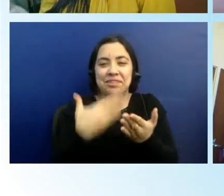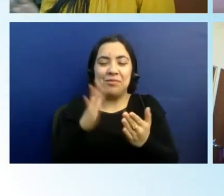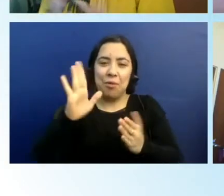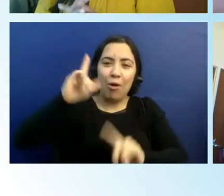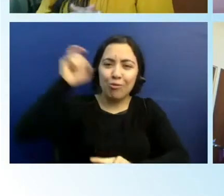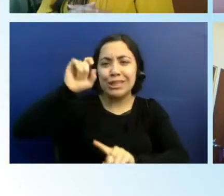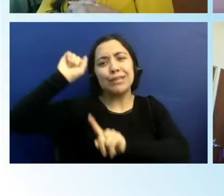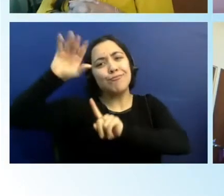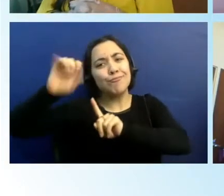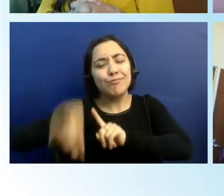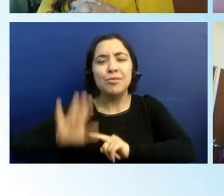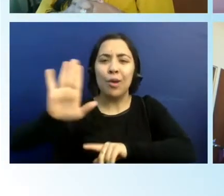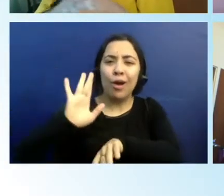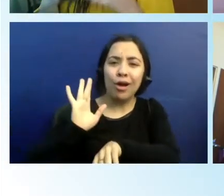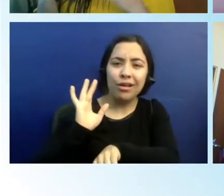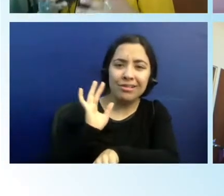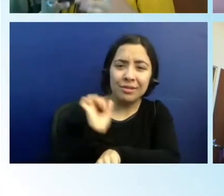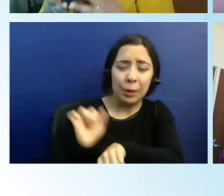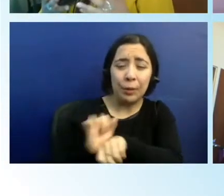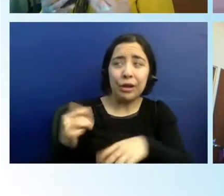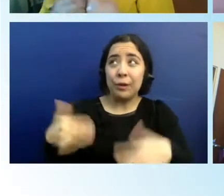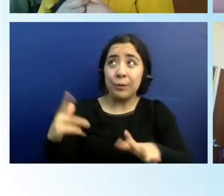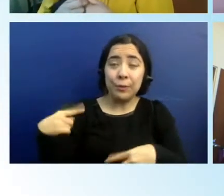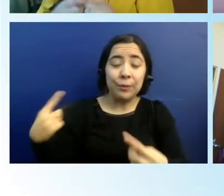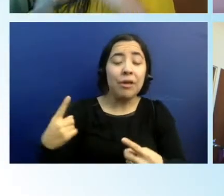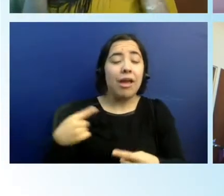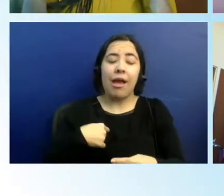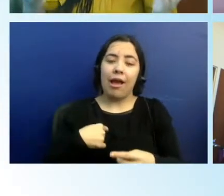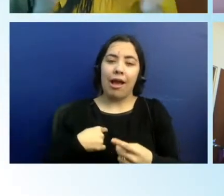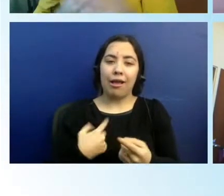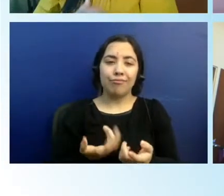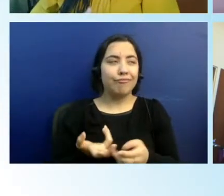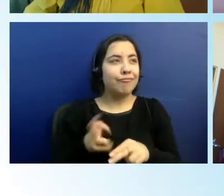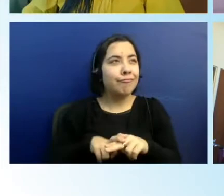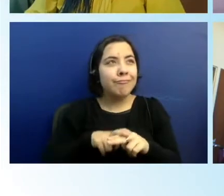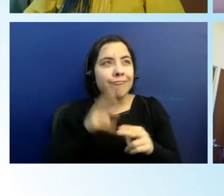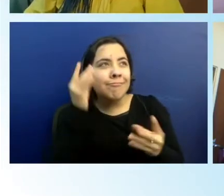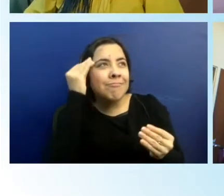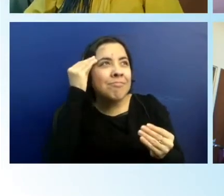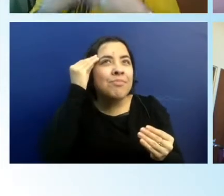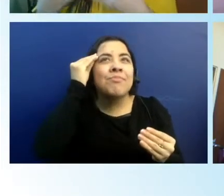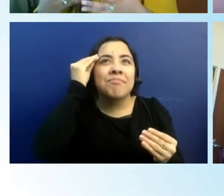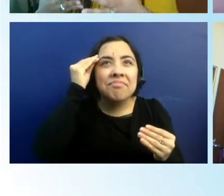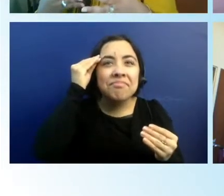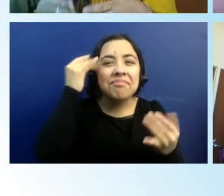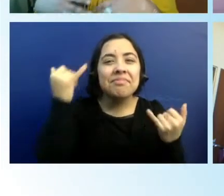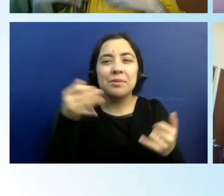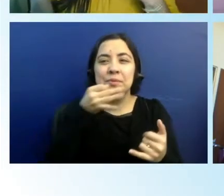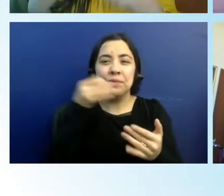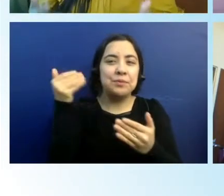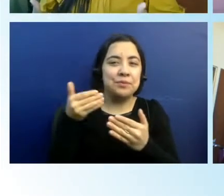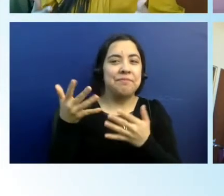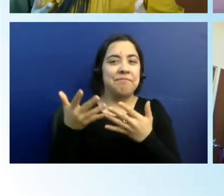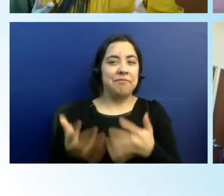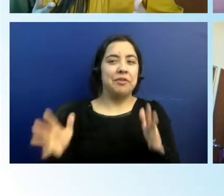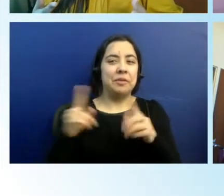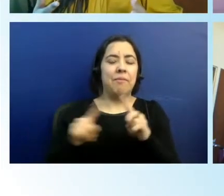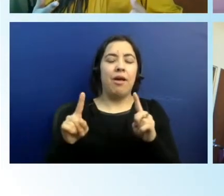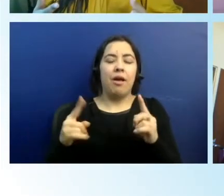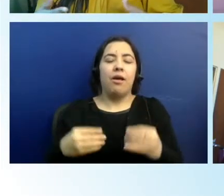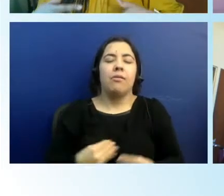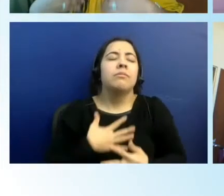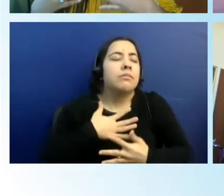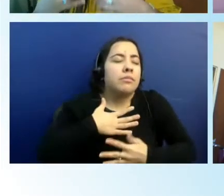work. I am just sitting here in this moment knowing that we're closing out shortly, but so full of what's